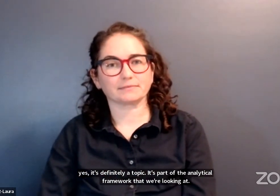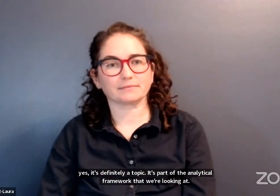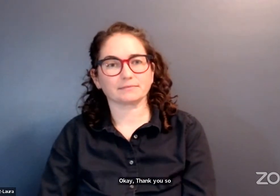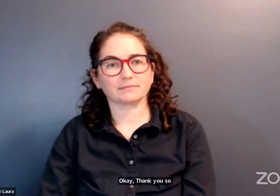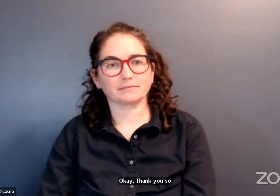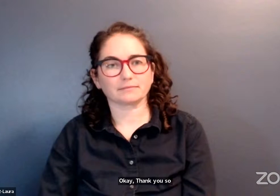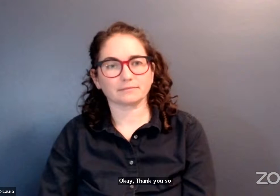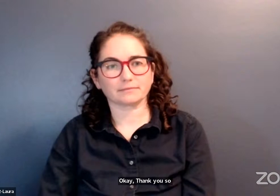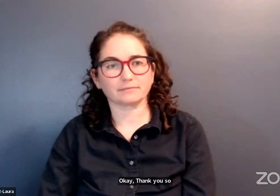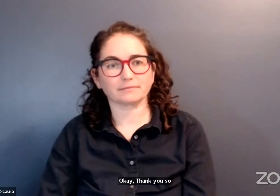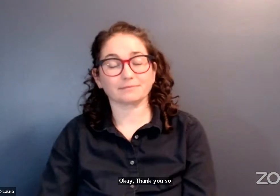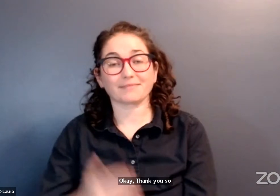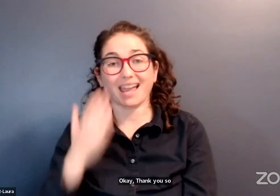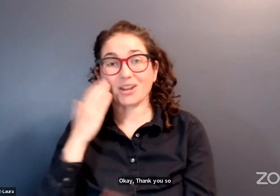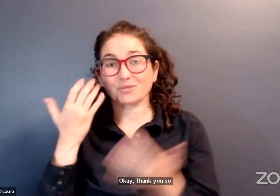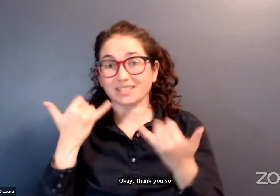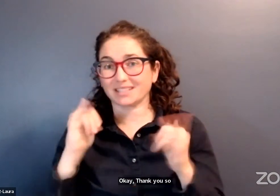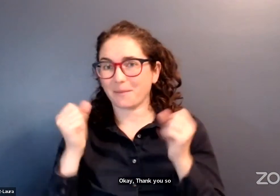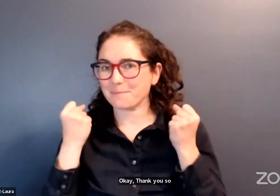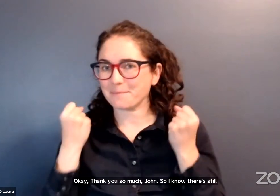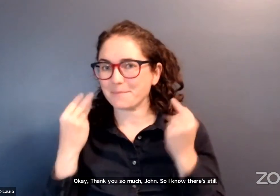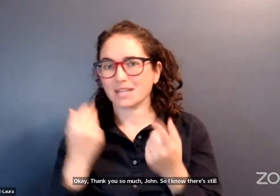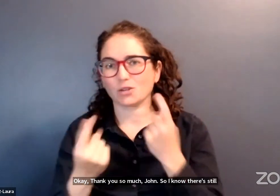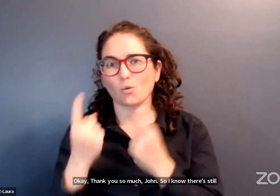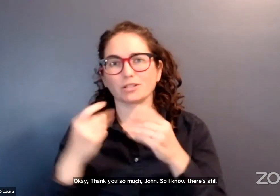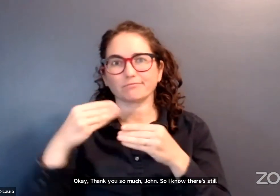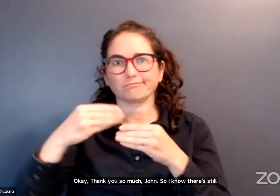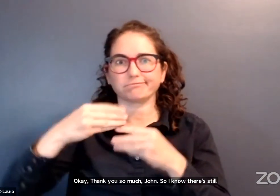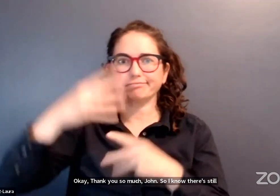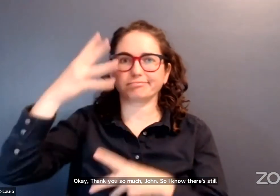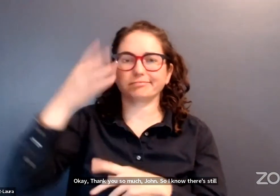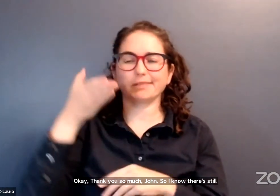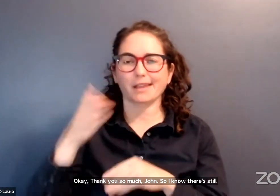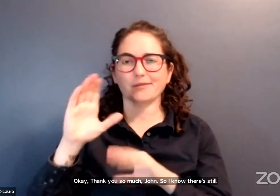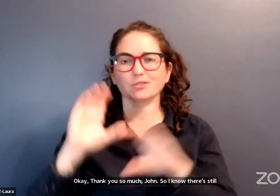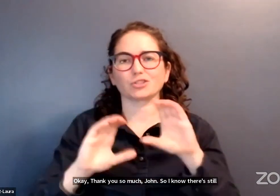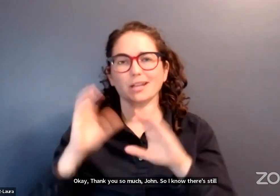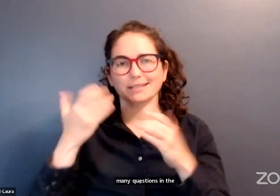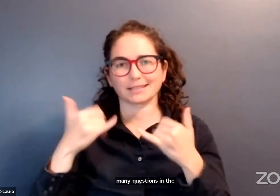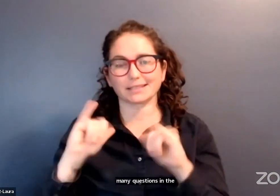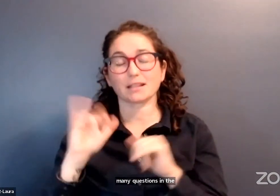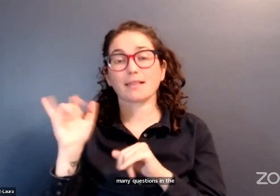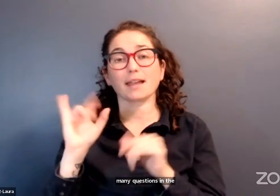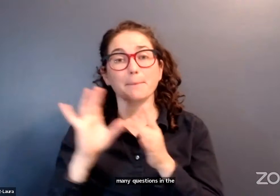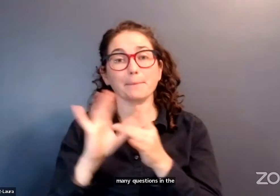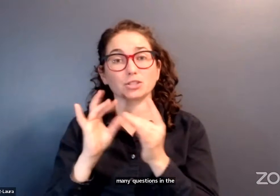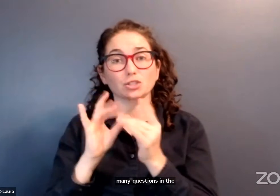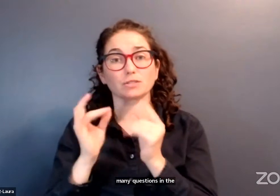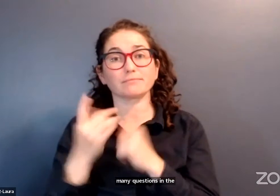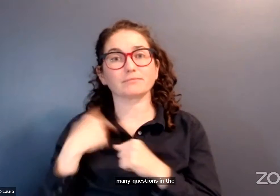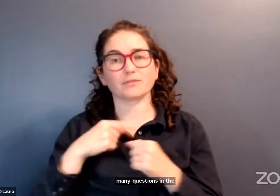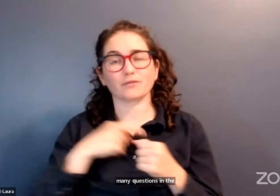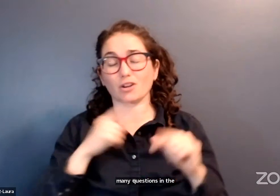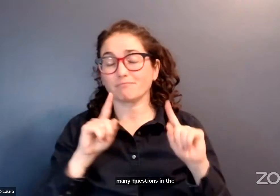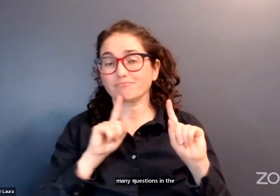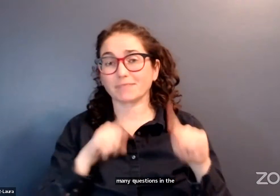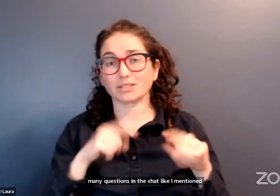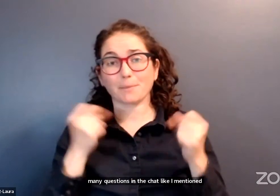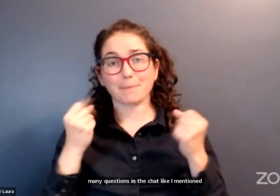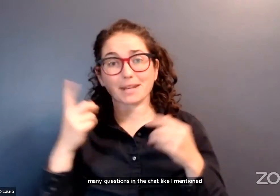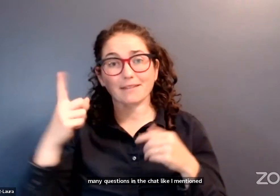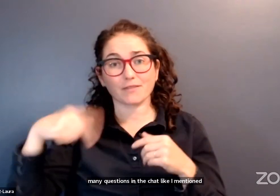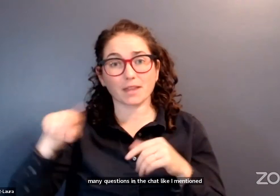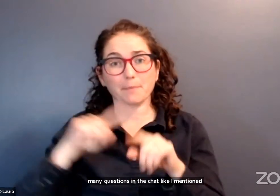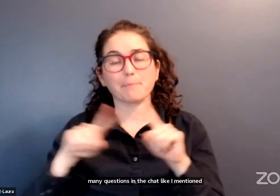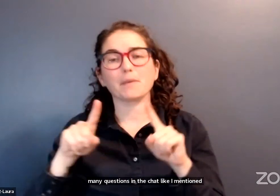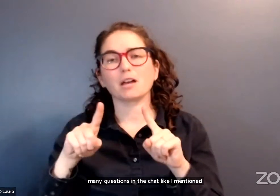So I know there's still many questions in the chat. Like I mentioned, we've answered many of them, but